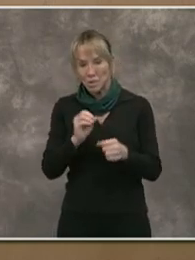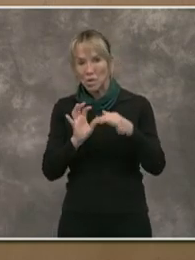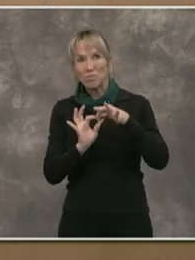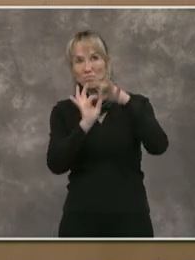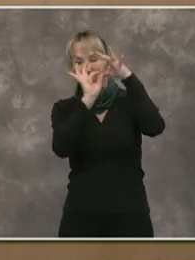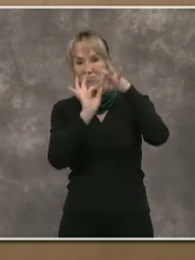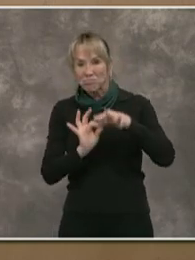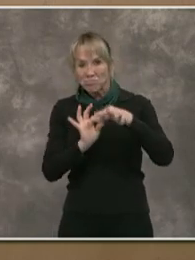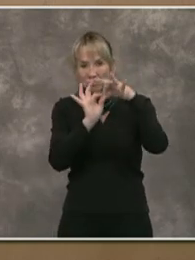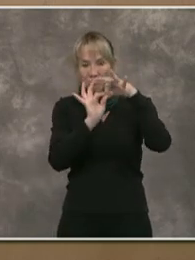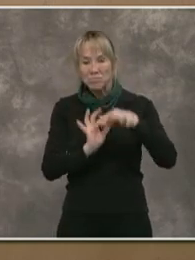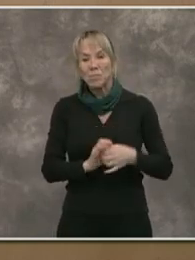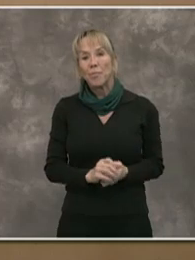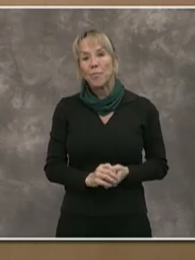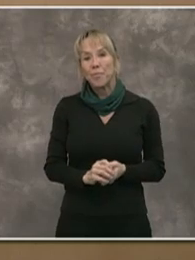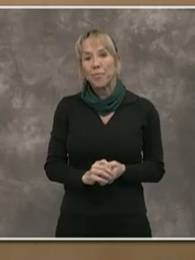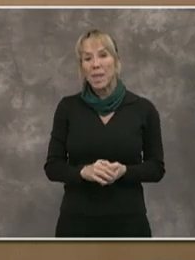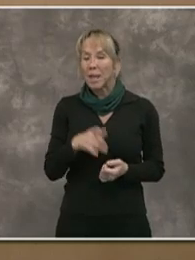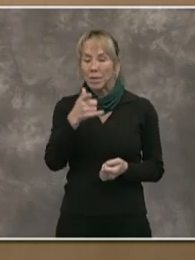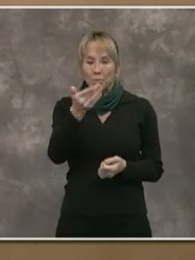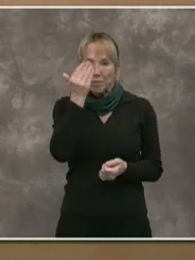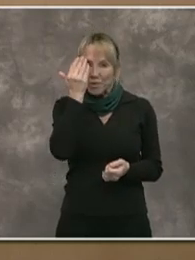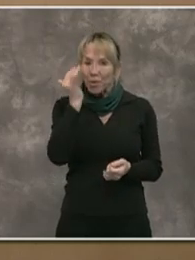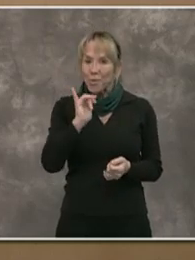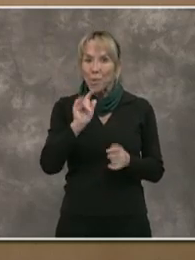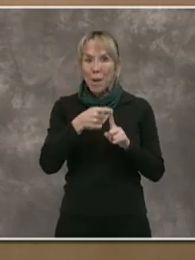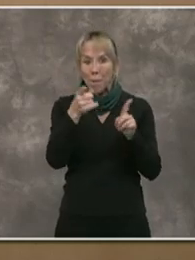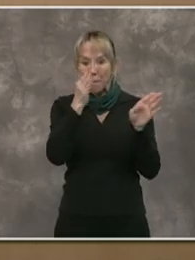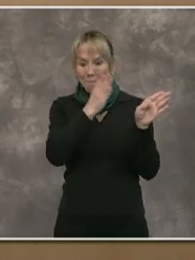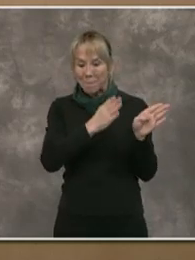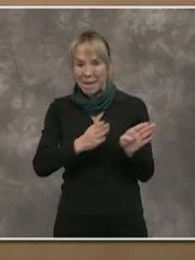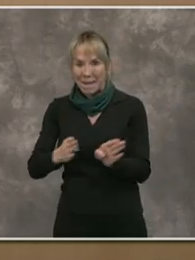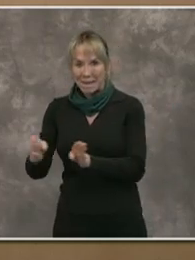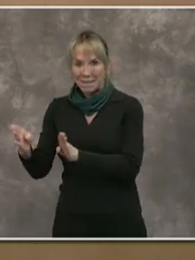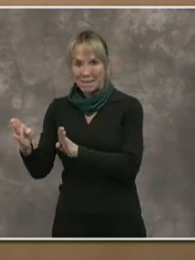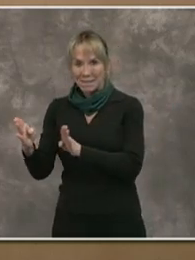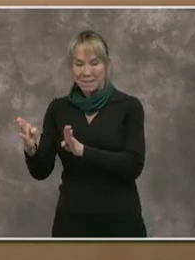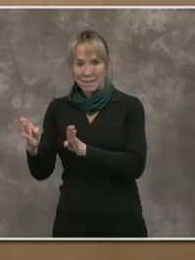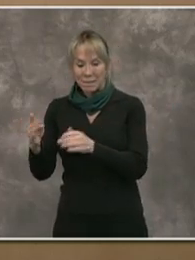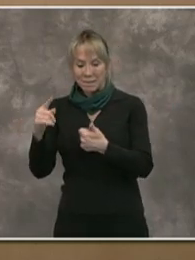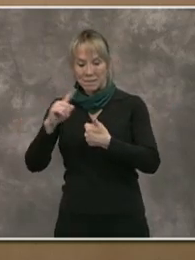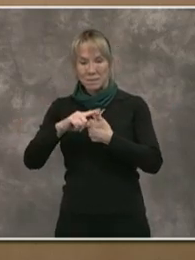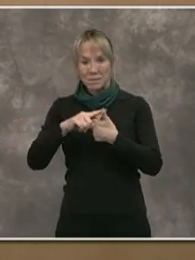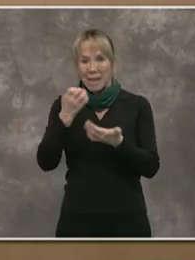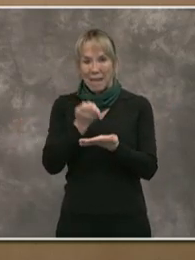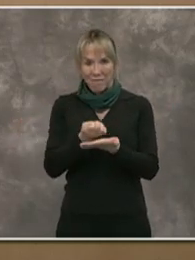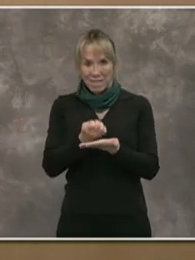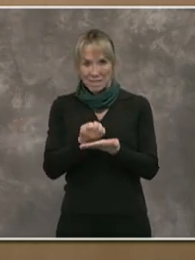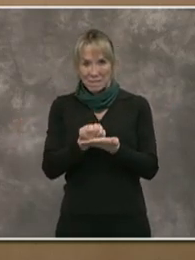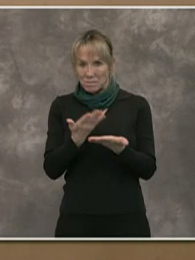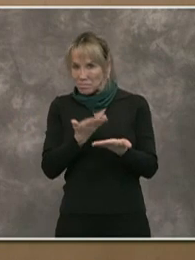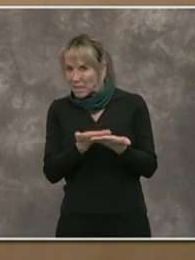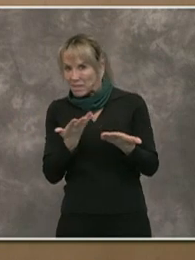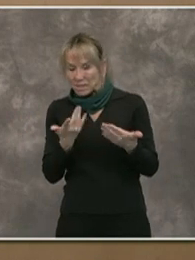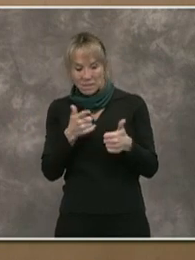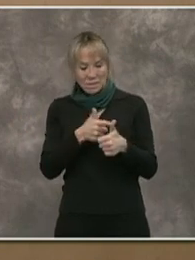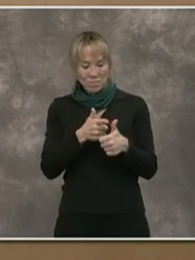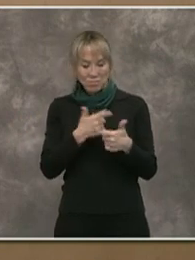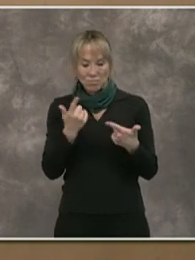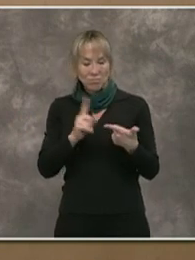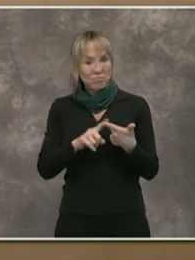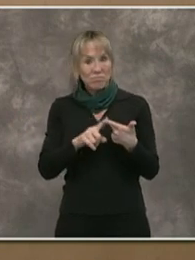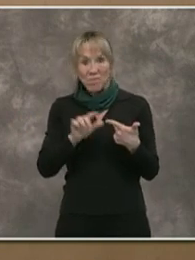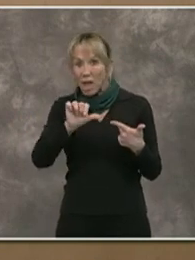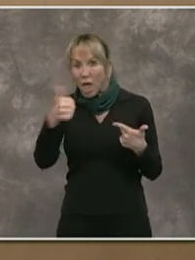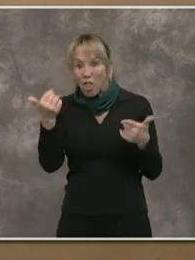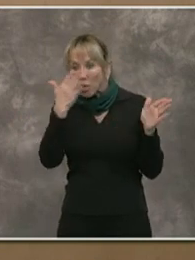are aware, when you are planning, you want to look at, number one, what is the evidence? What does it state? Are